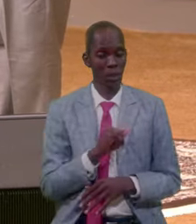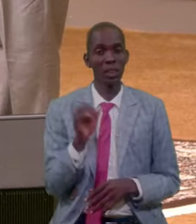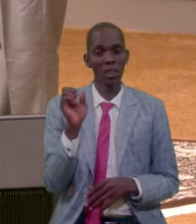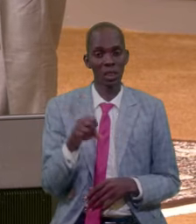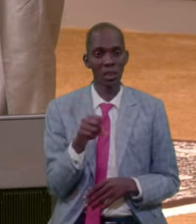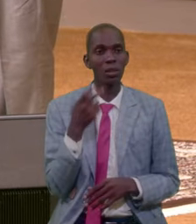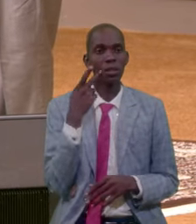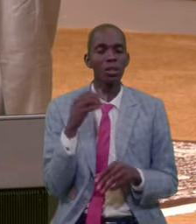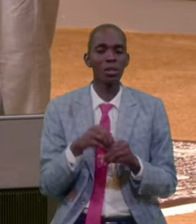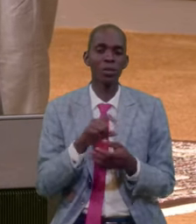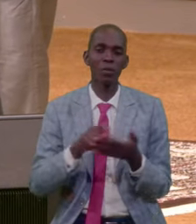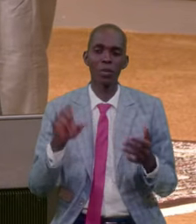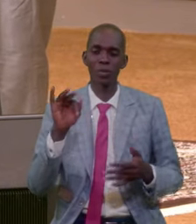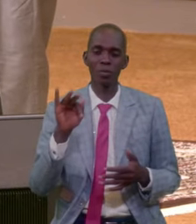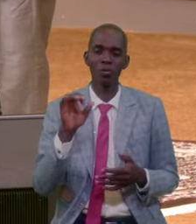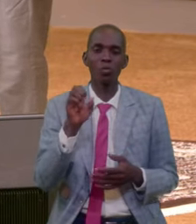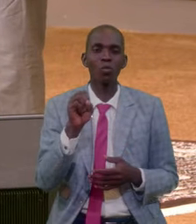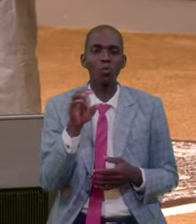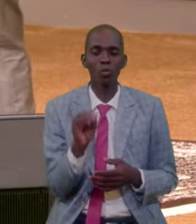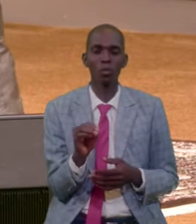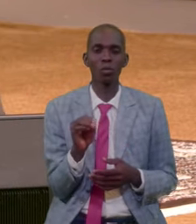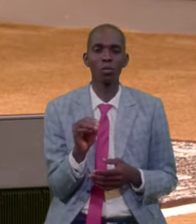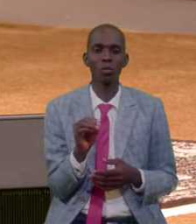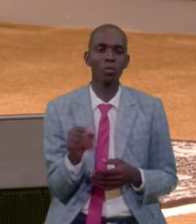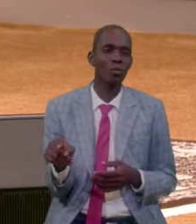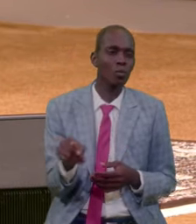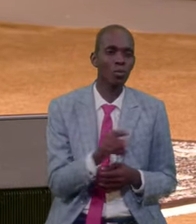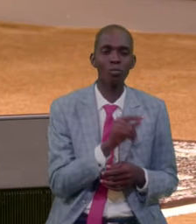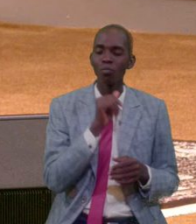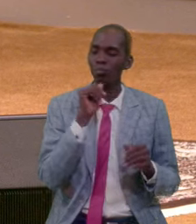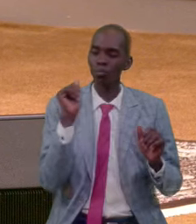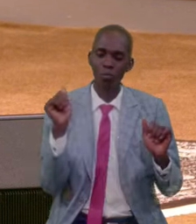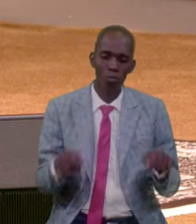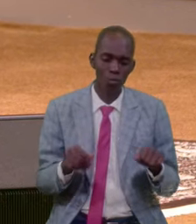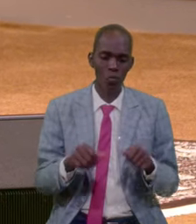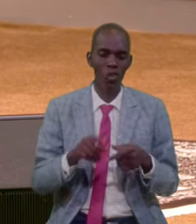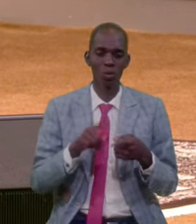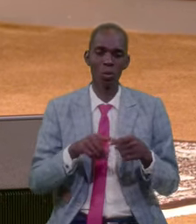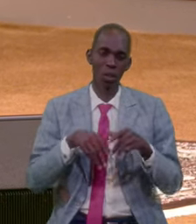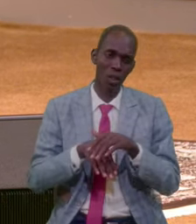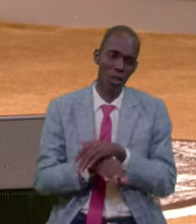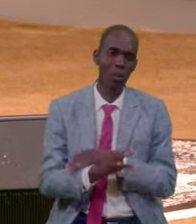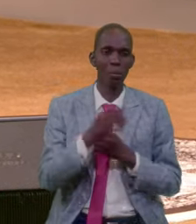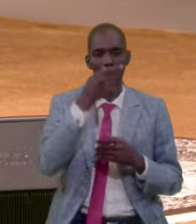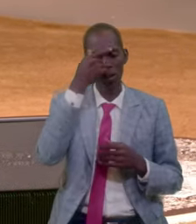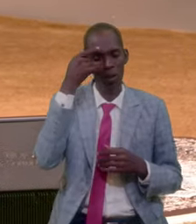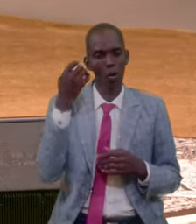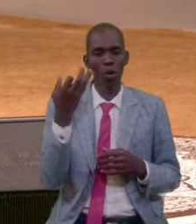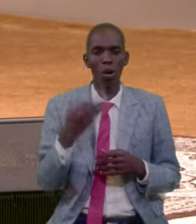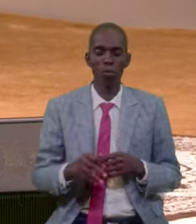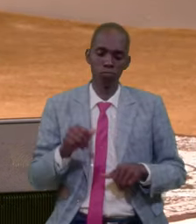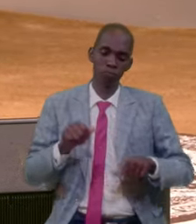In verse 19, so we see that they could not enter in because